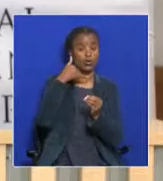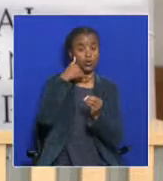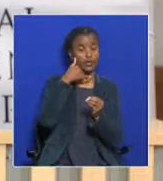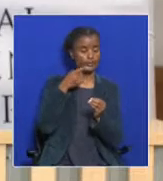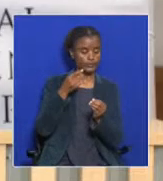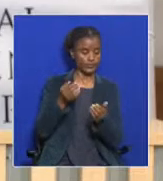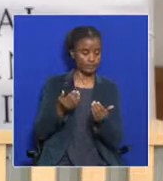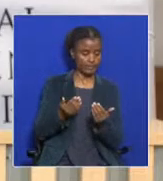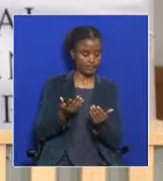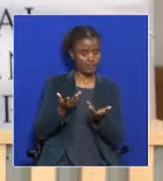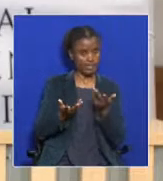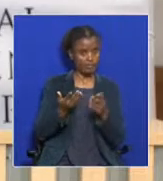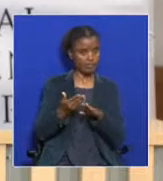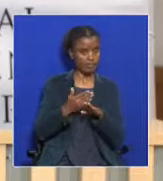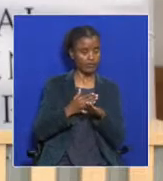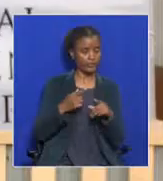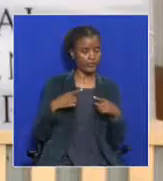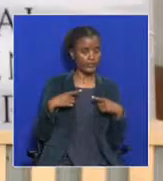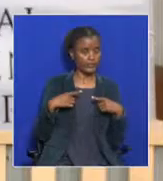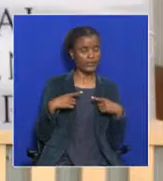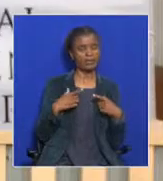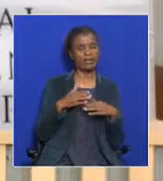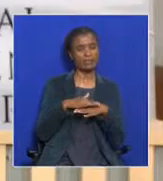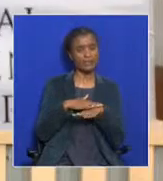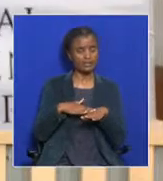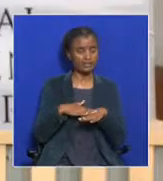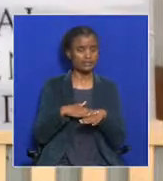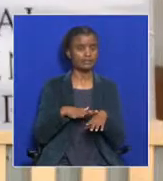some basics, which is evidence bags,